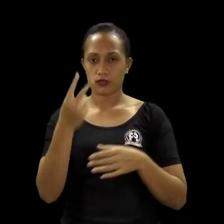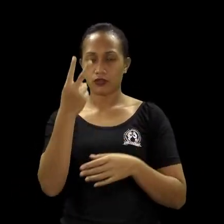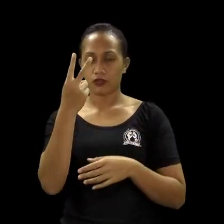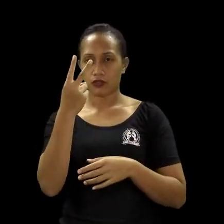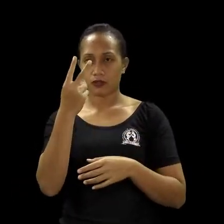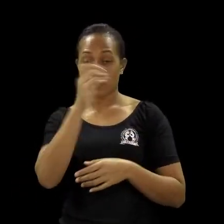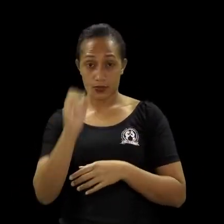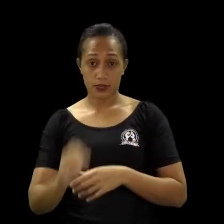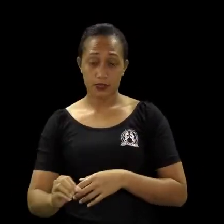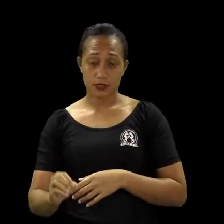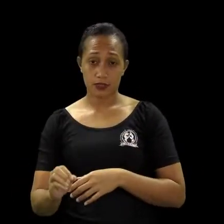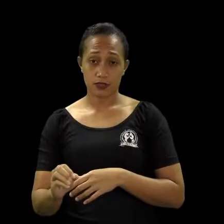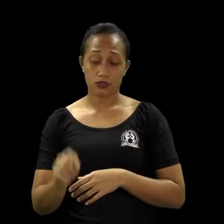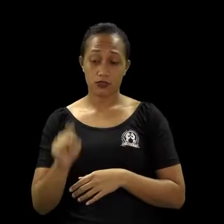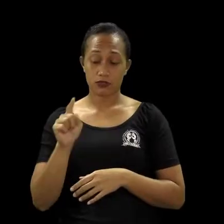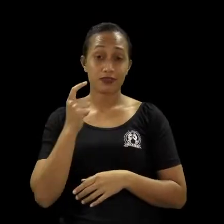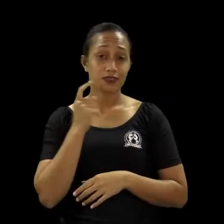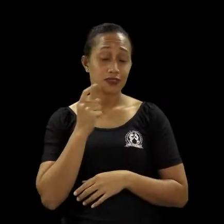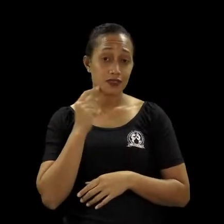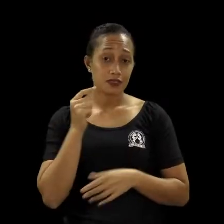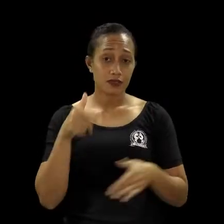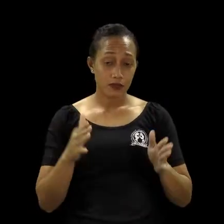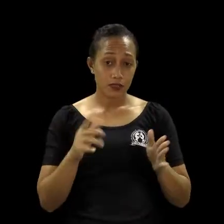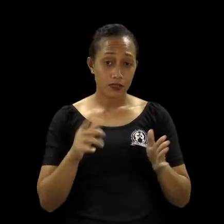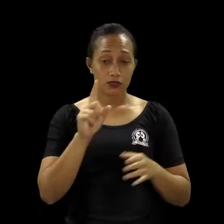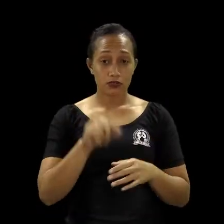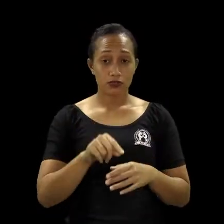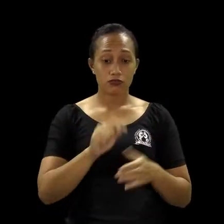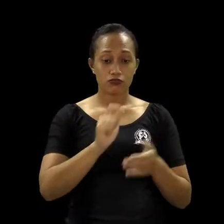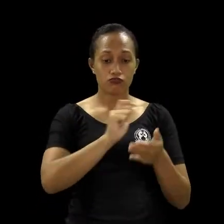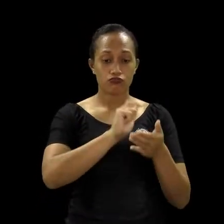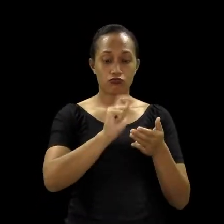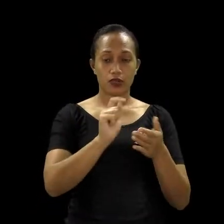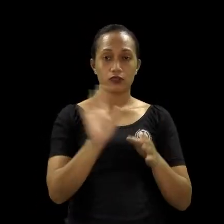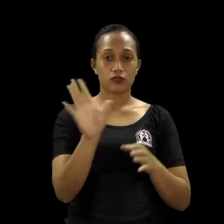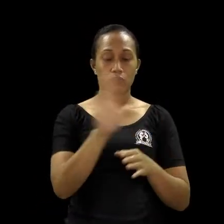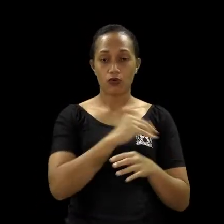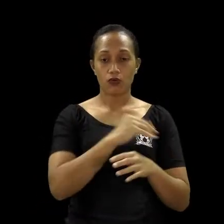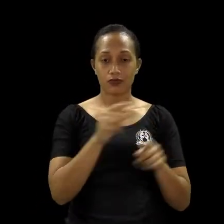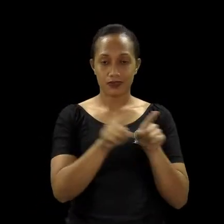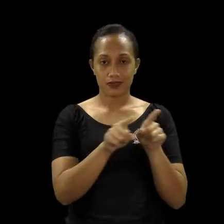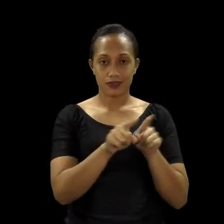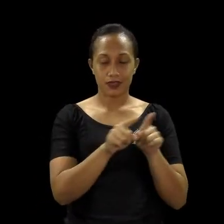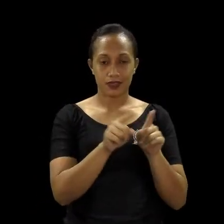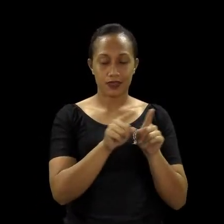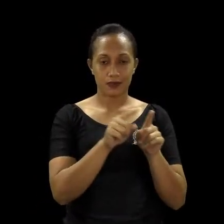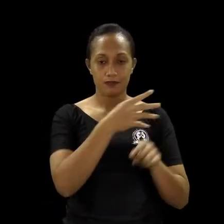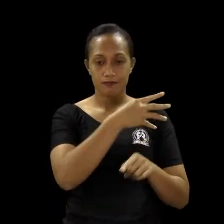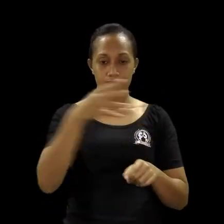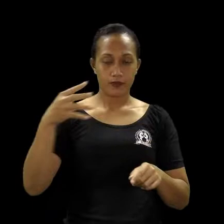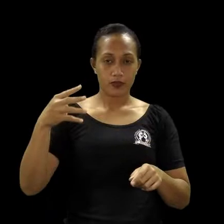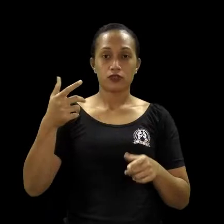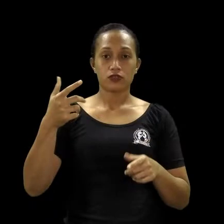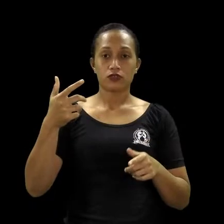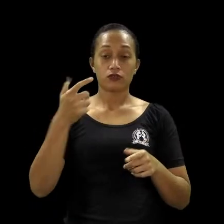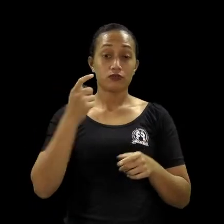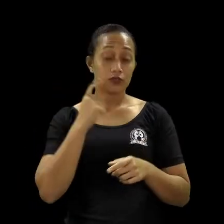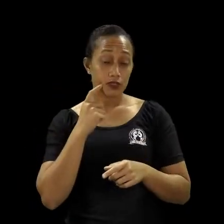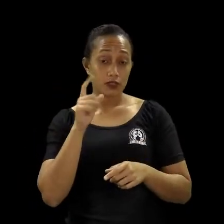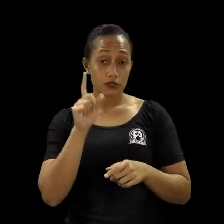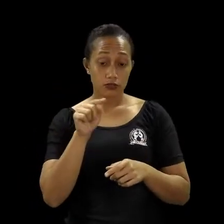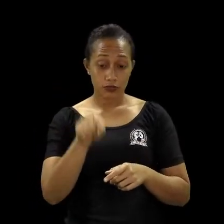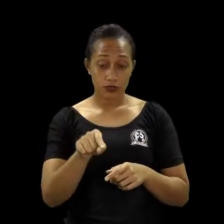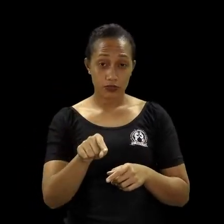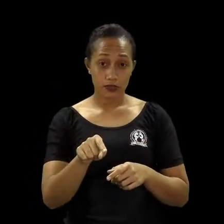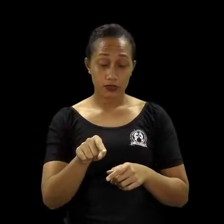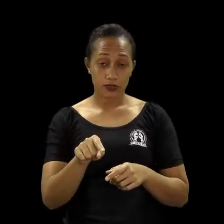here we have a percentage. So the easiest thing to do would be to write all of these in the same format. And for me, the easiest format to do